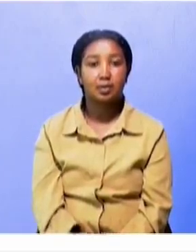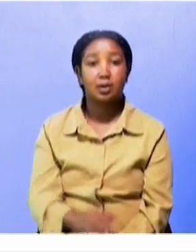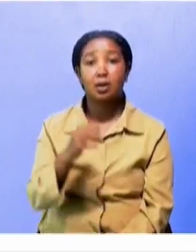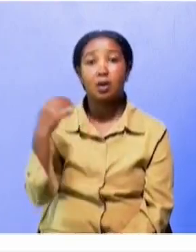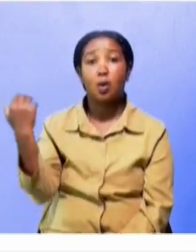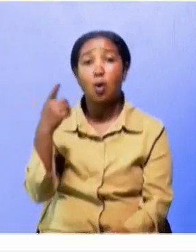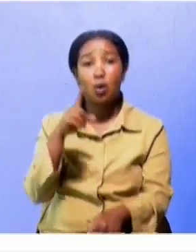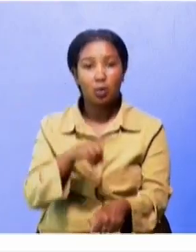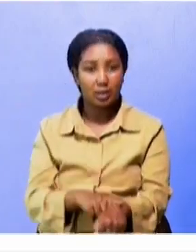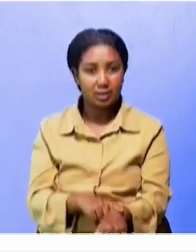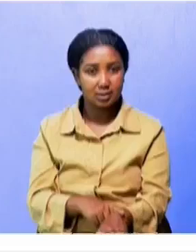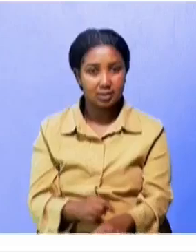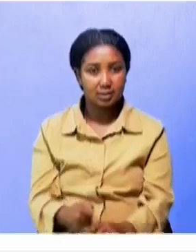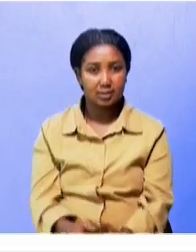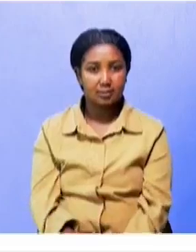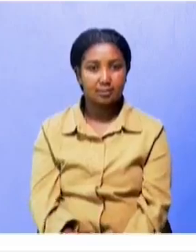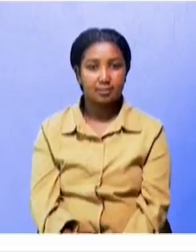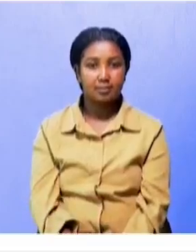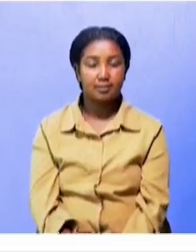always